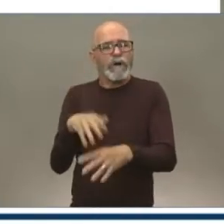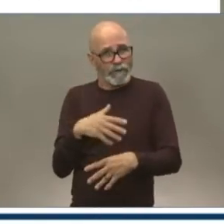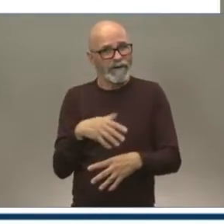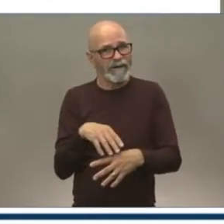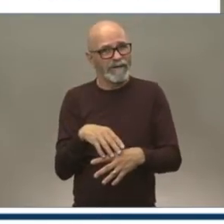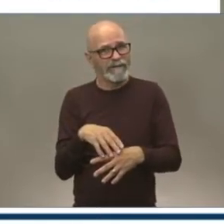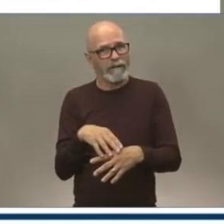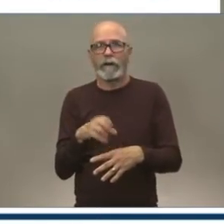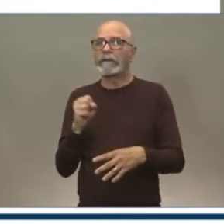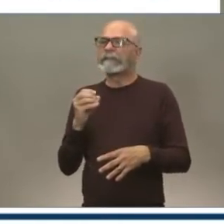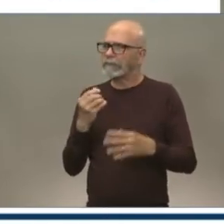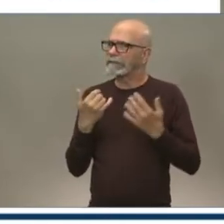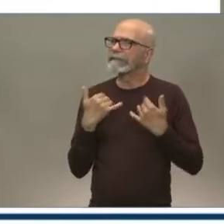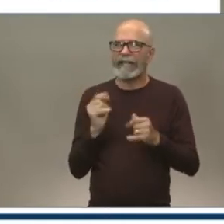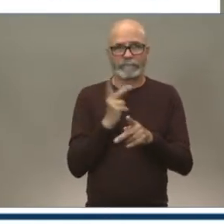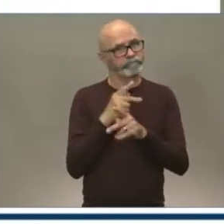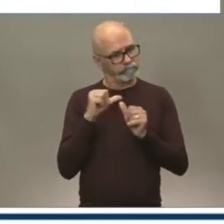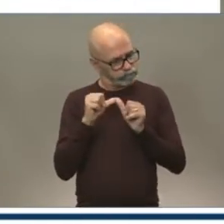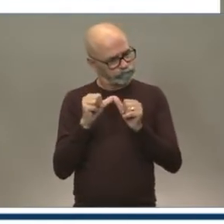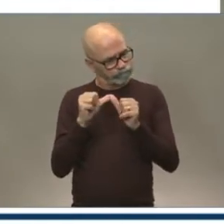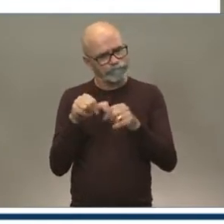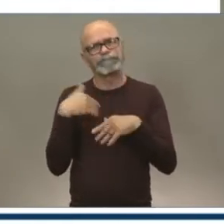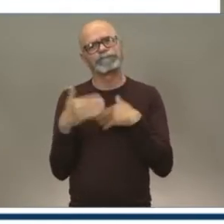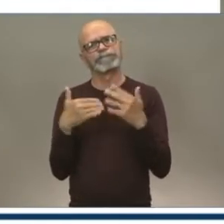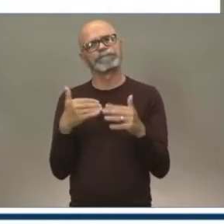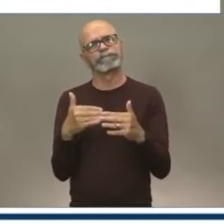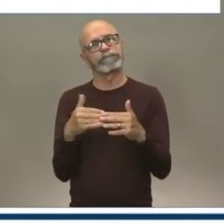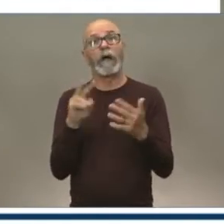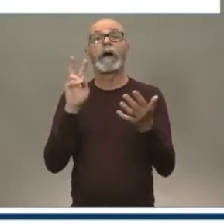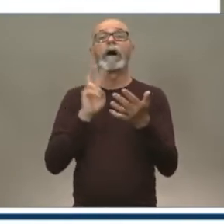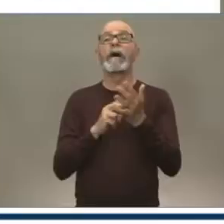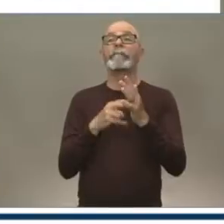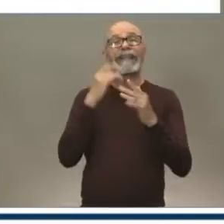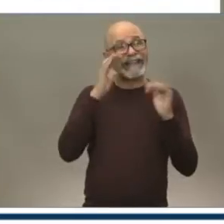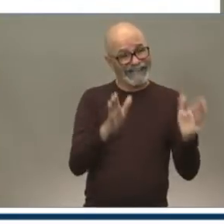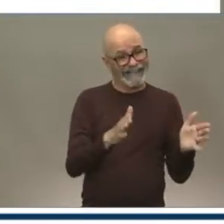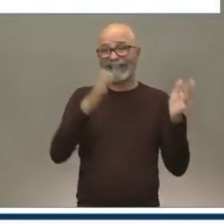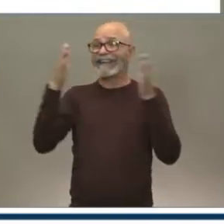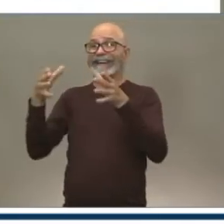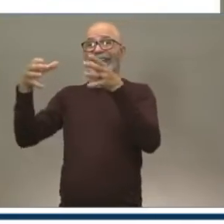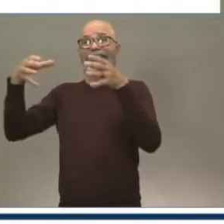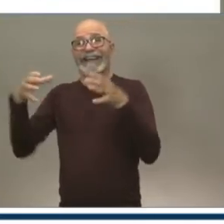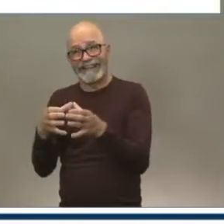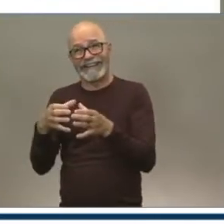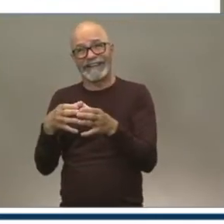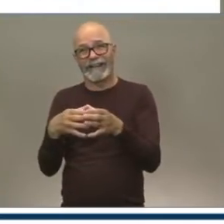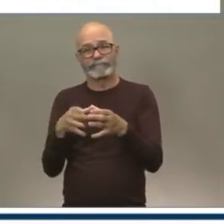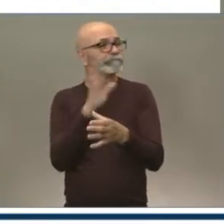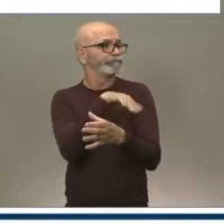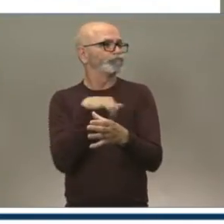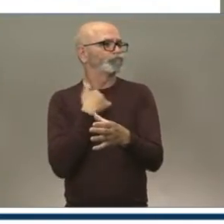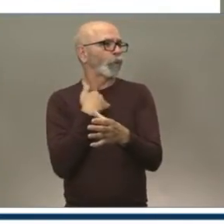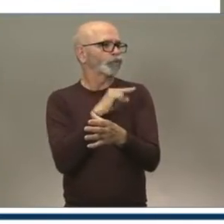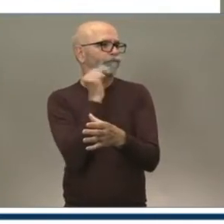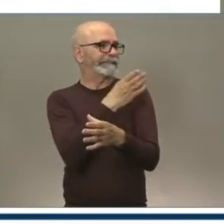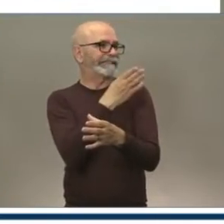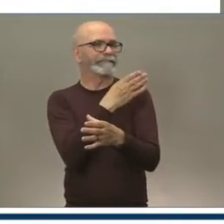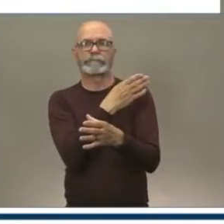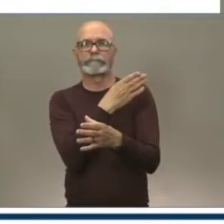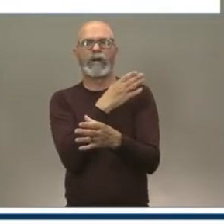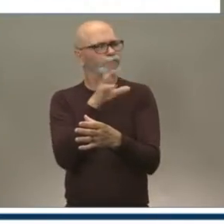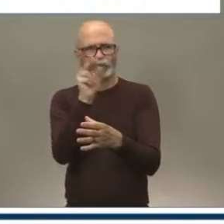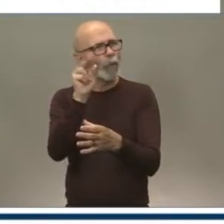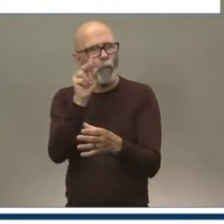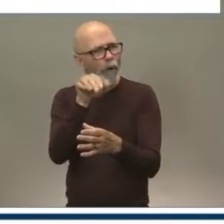that. They never become ineligible. To your second question, we're looking at, and we'll have some